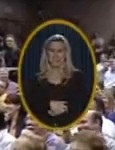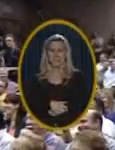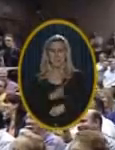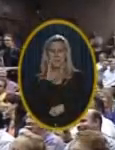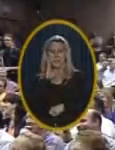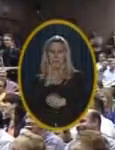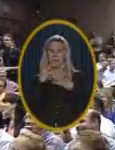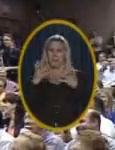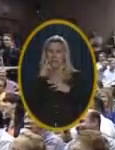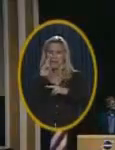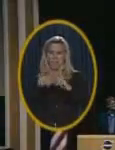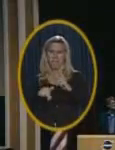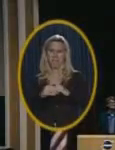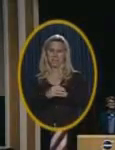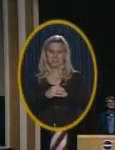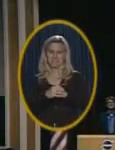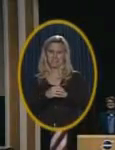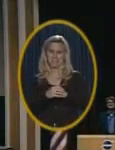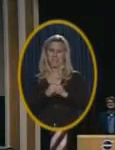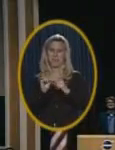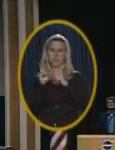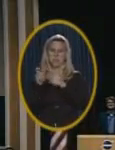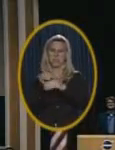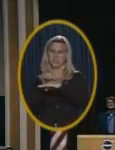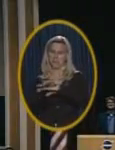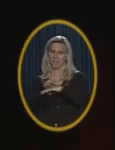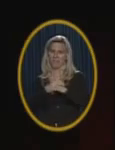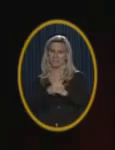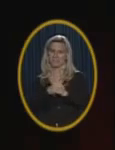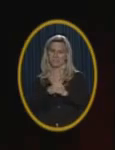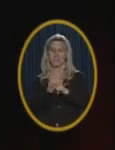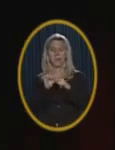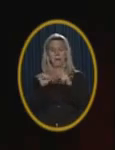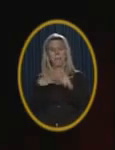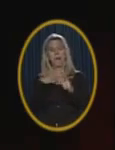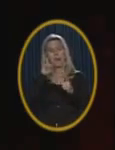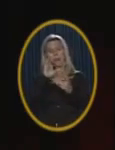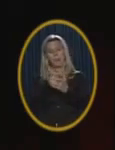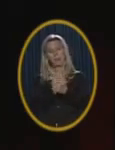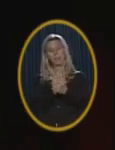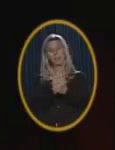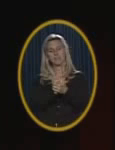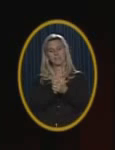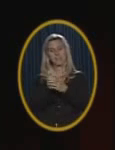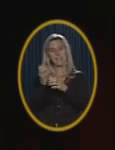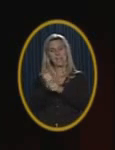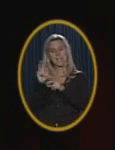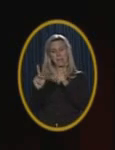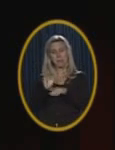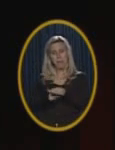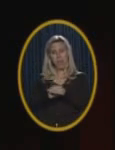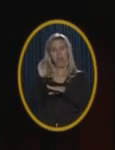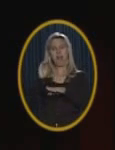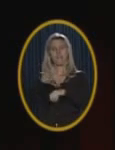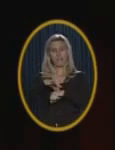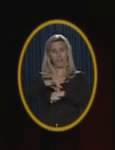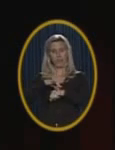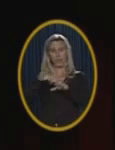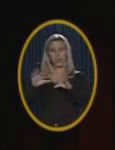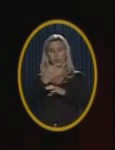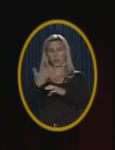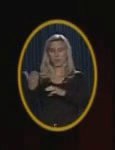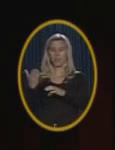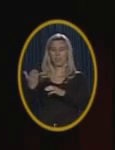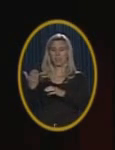It's going to be a lot of fun anyway, and we'll give them advice. But I do believe that getting people off this planet and doing the things we have to